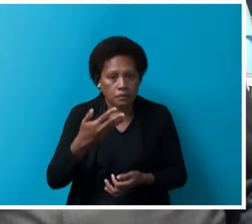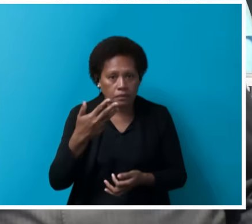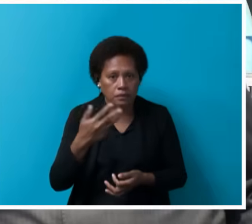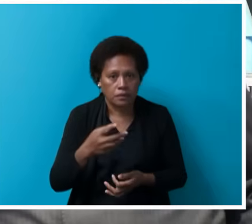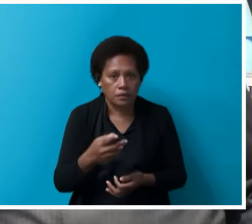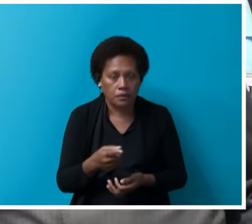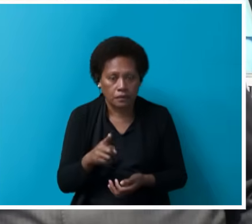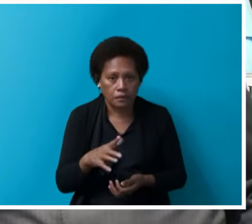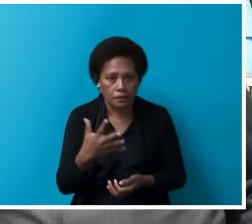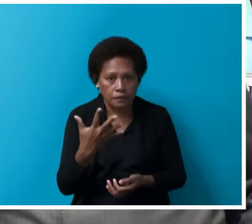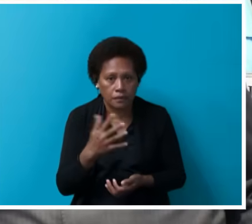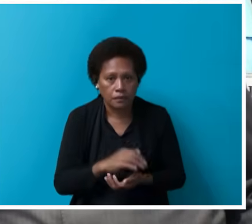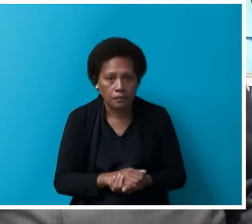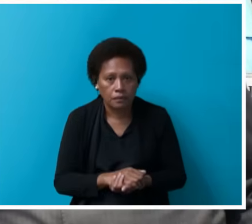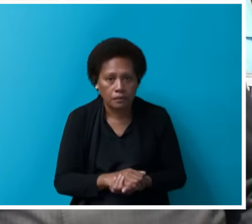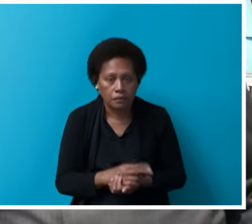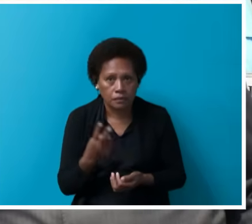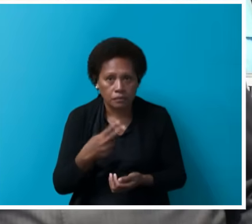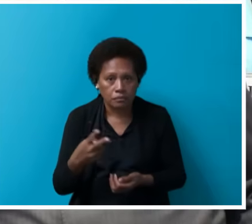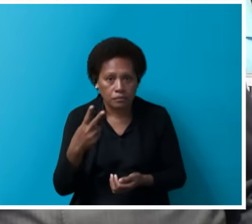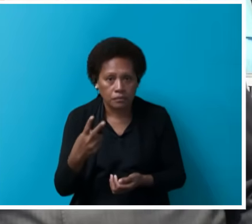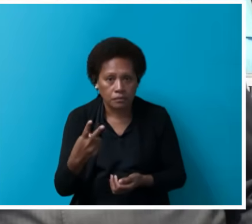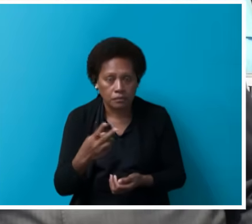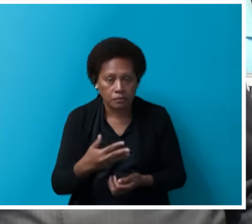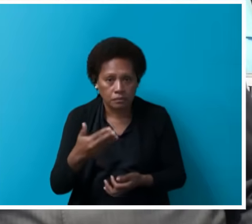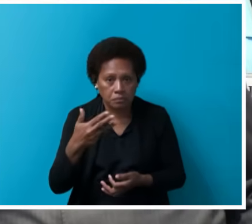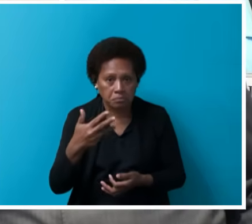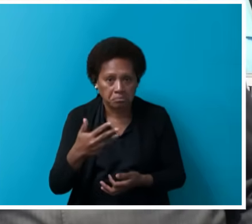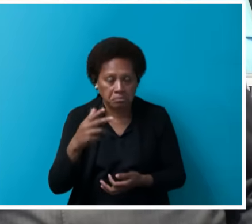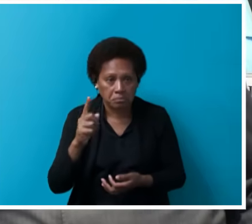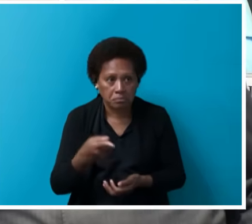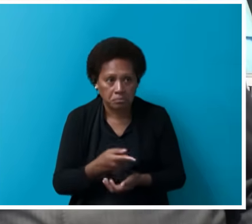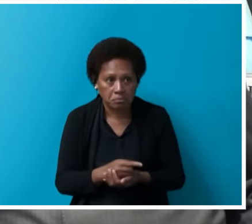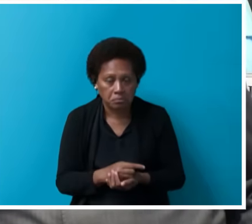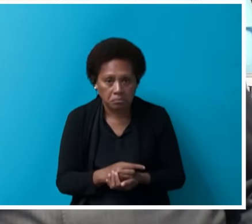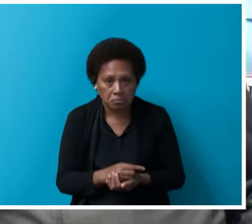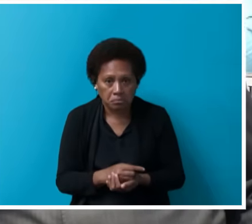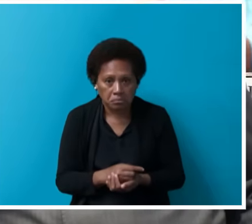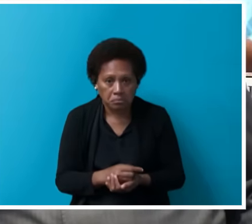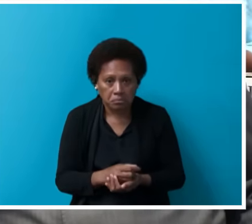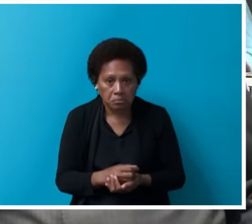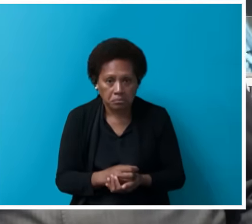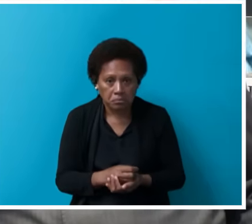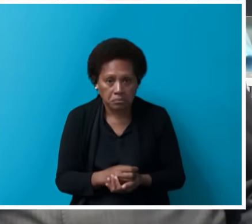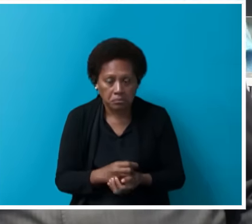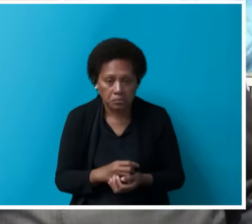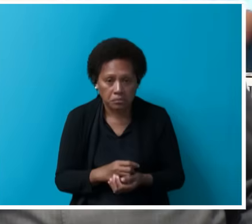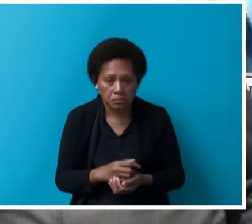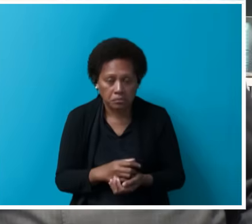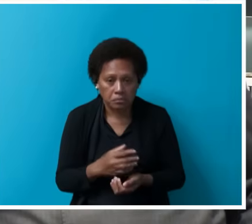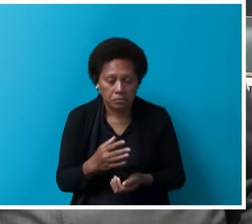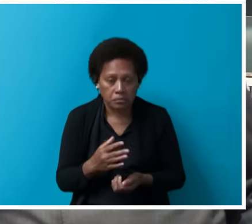to 28,000 in 2022. There was a massive labor market restructuring around the world post-COVID. Australia and New Zealand